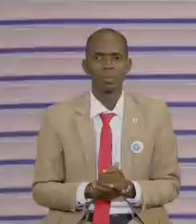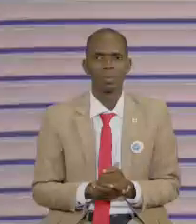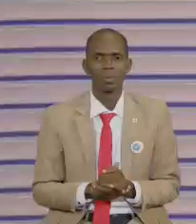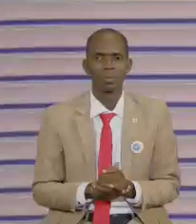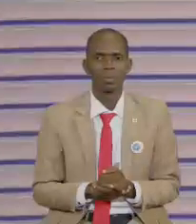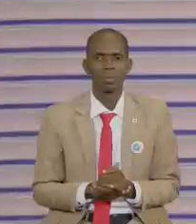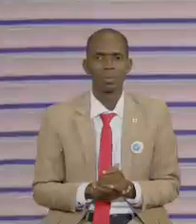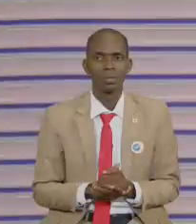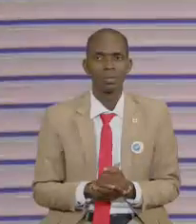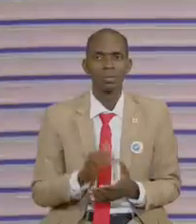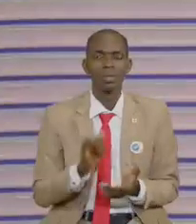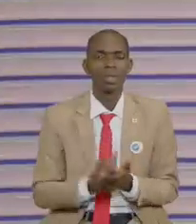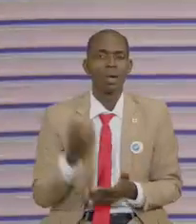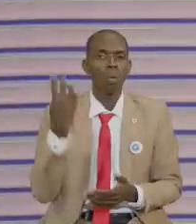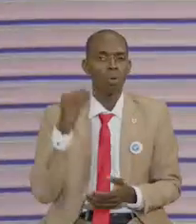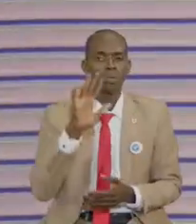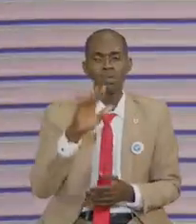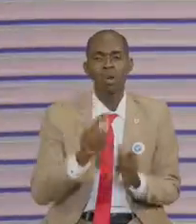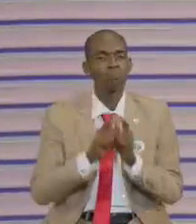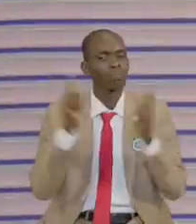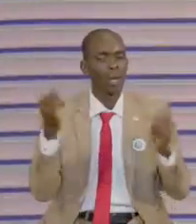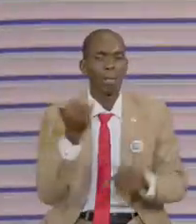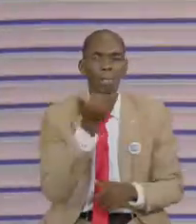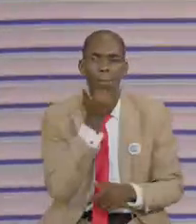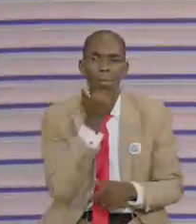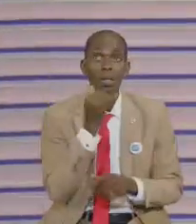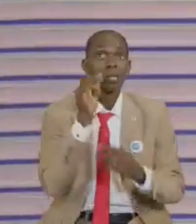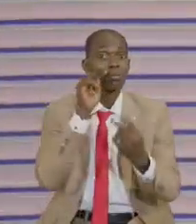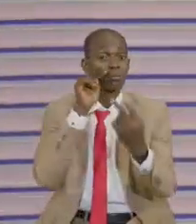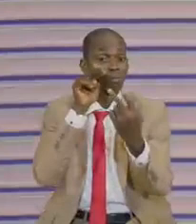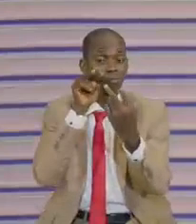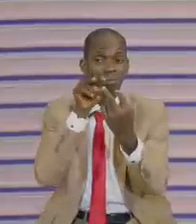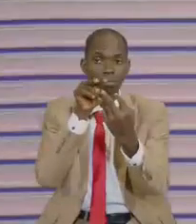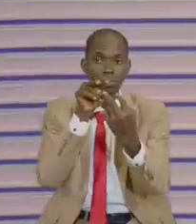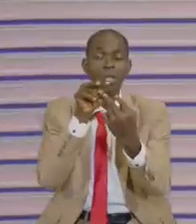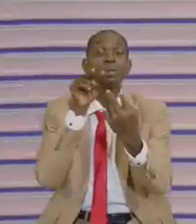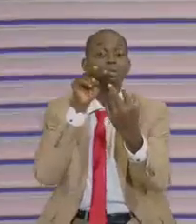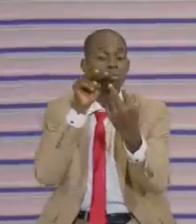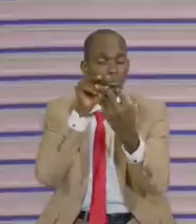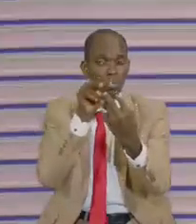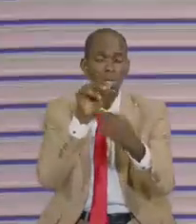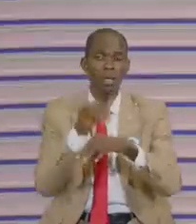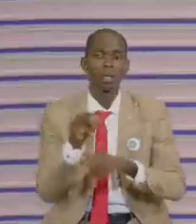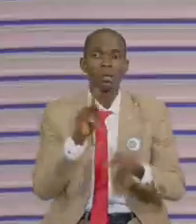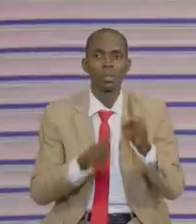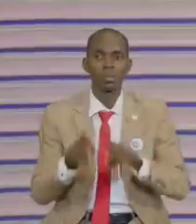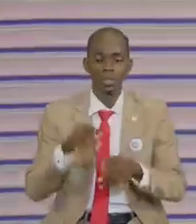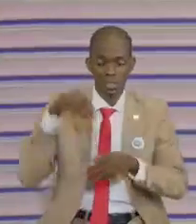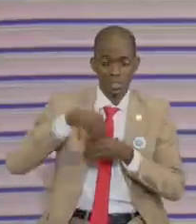That was a great mistake. Look up. Look at them. Inside your